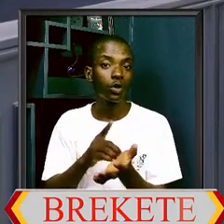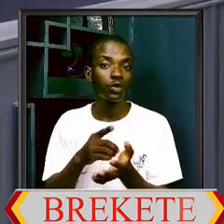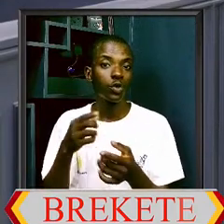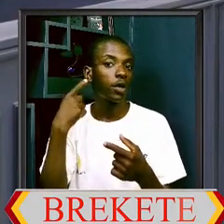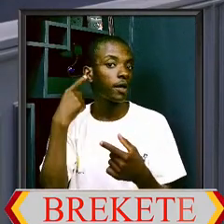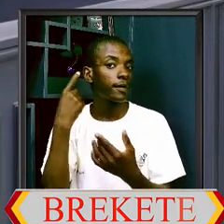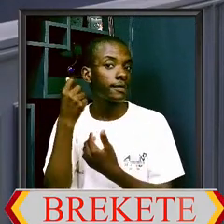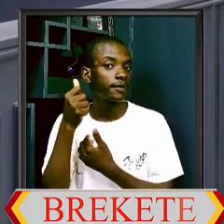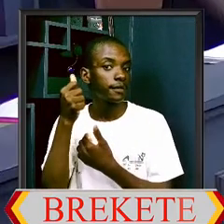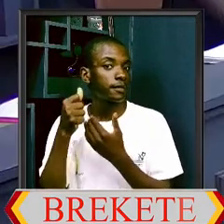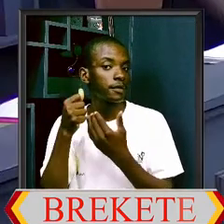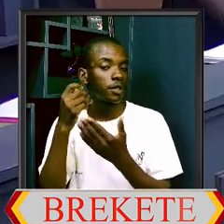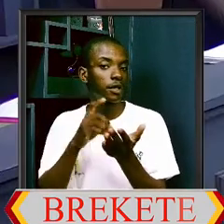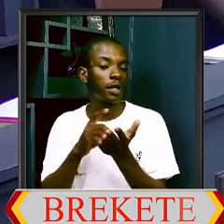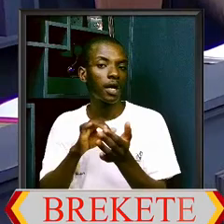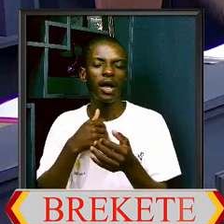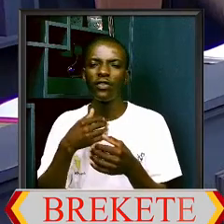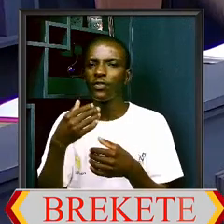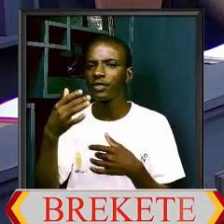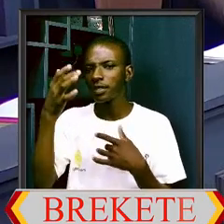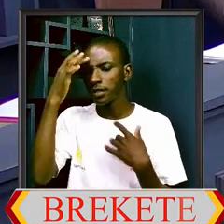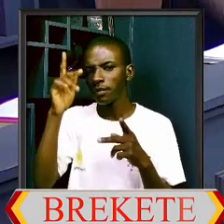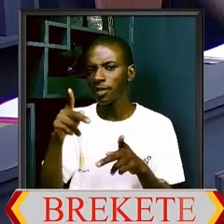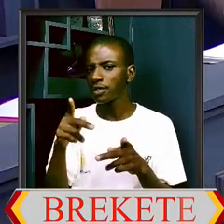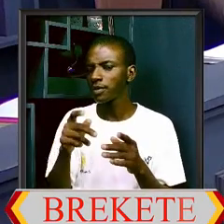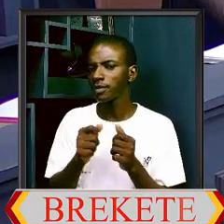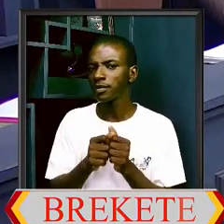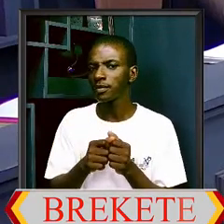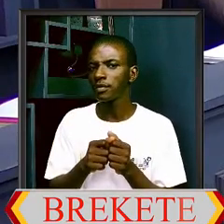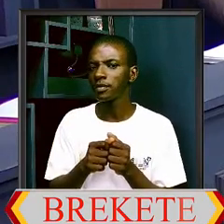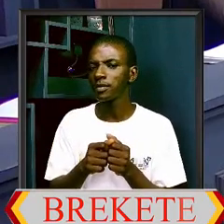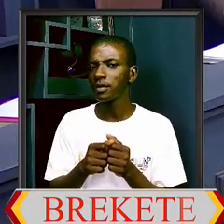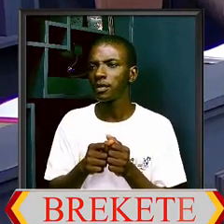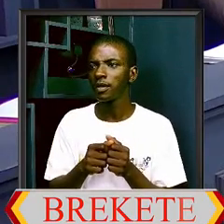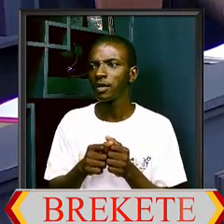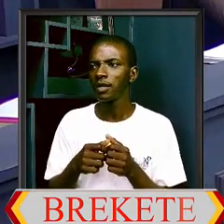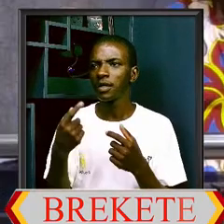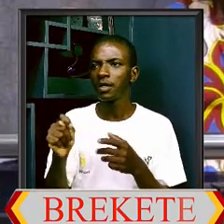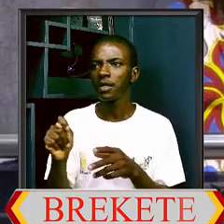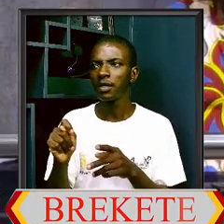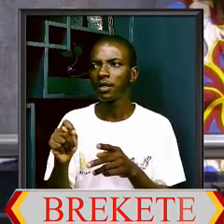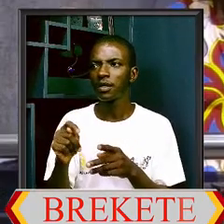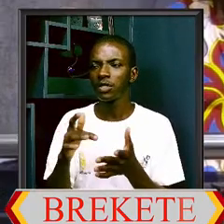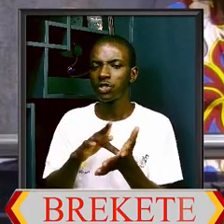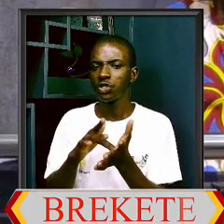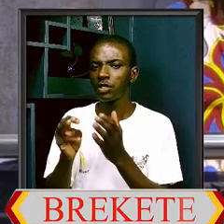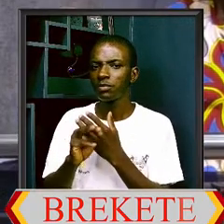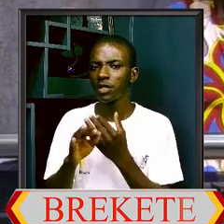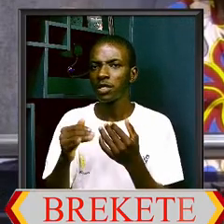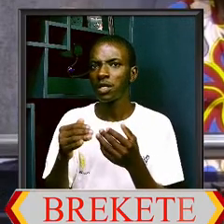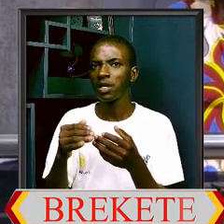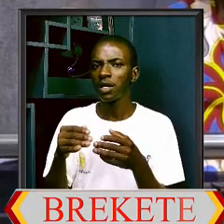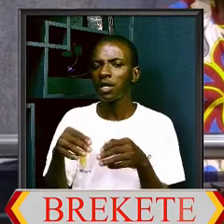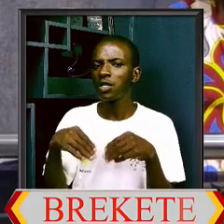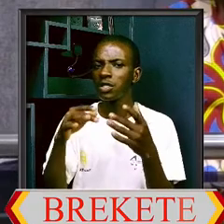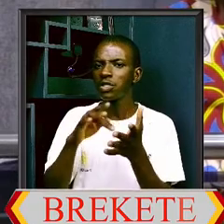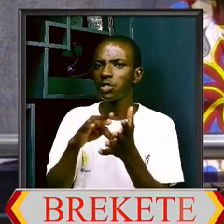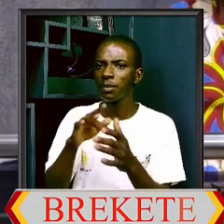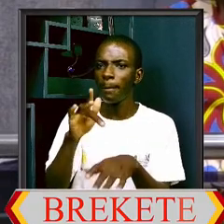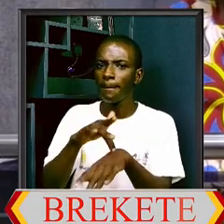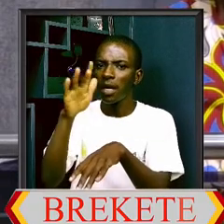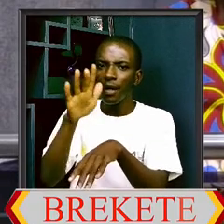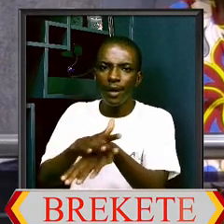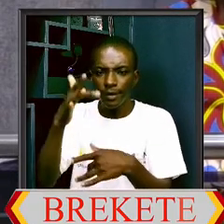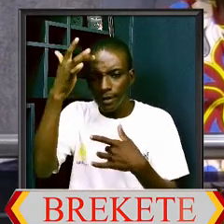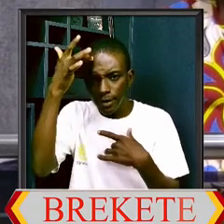sir thank you sir I I get patient okay sir the patient now treatment malaria treatment then treat